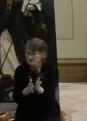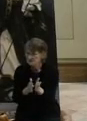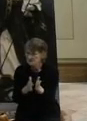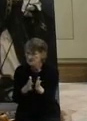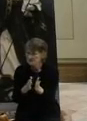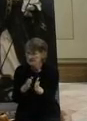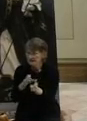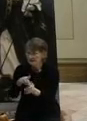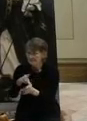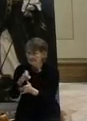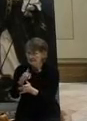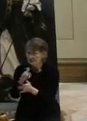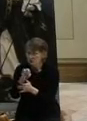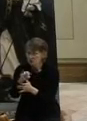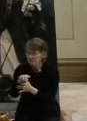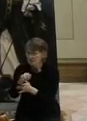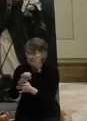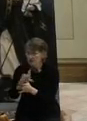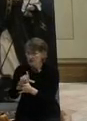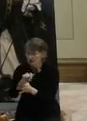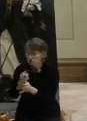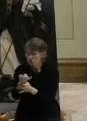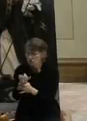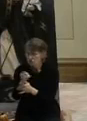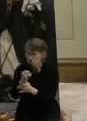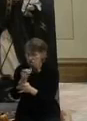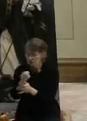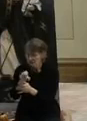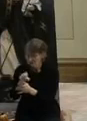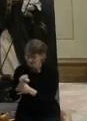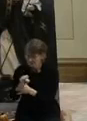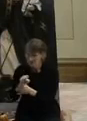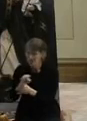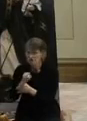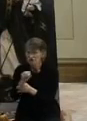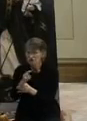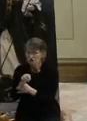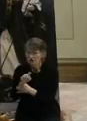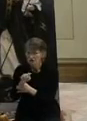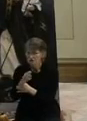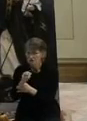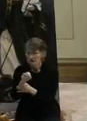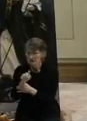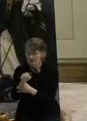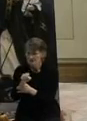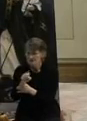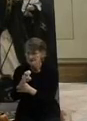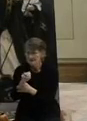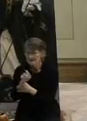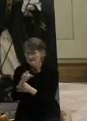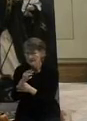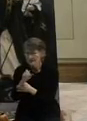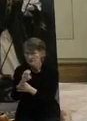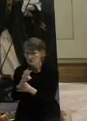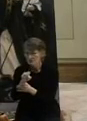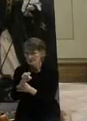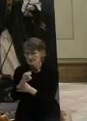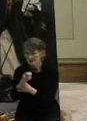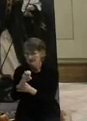Peter and Paul, Andrew, James, John, Thomas, James, Philip, Bartholomew, Matthew, Simon, and